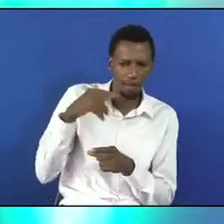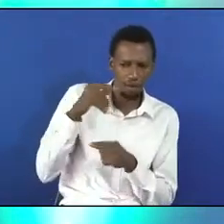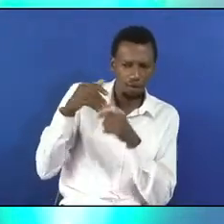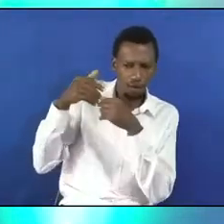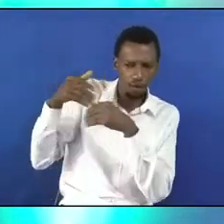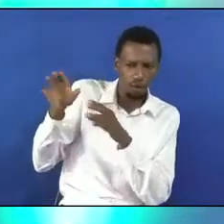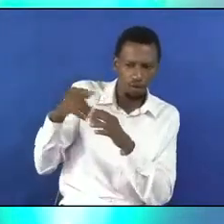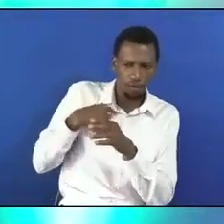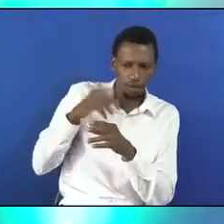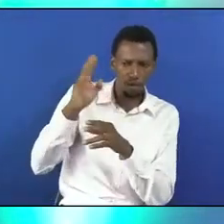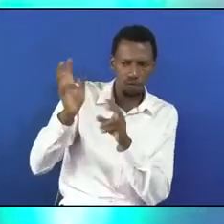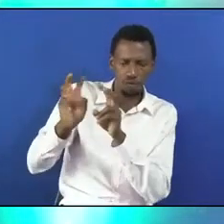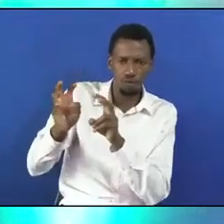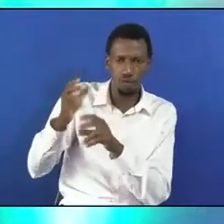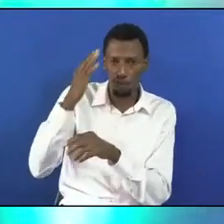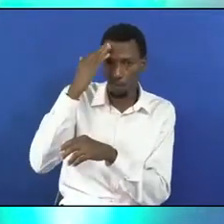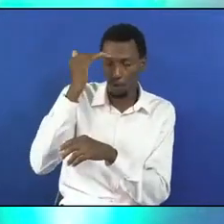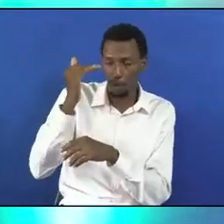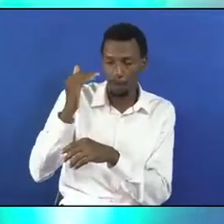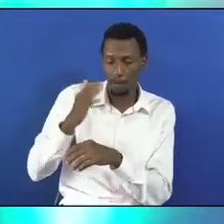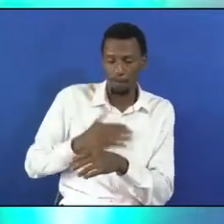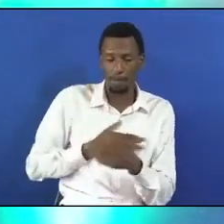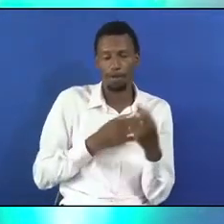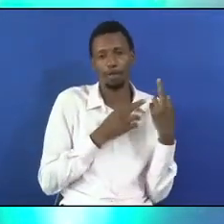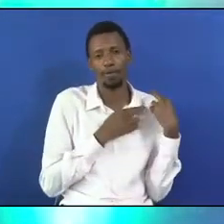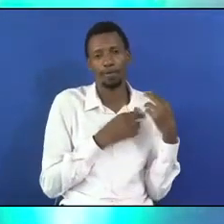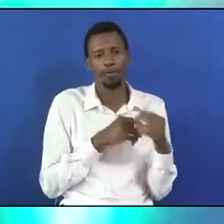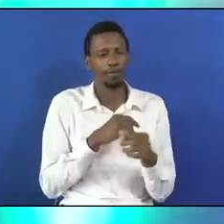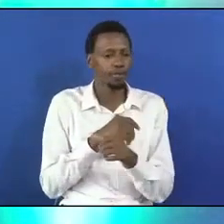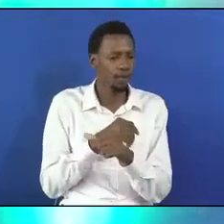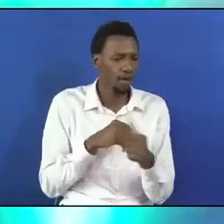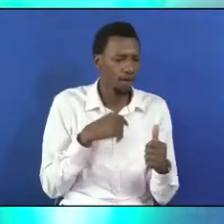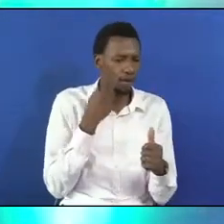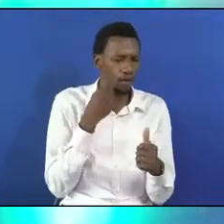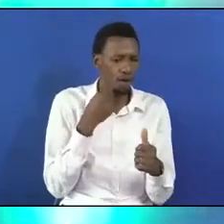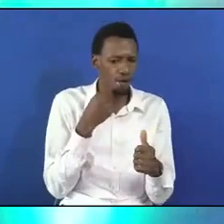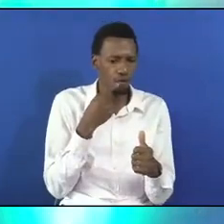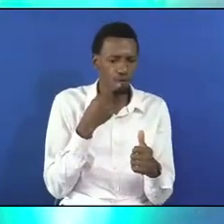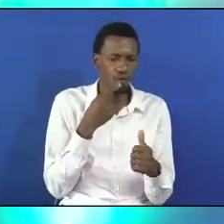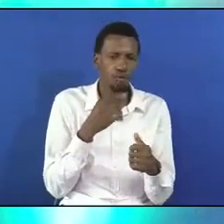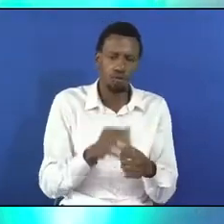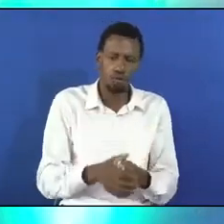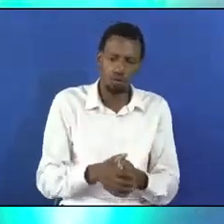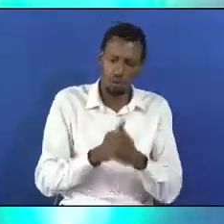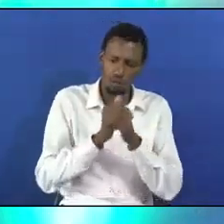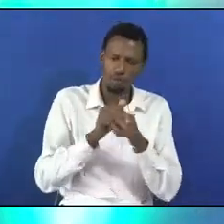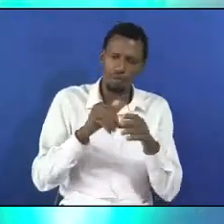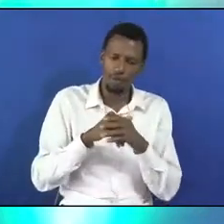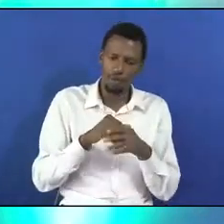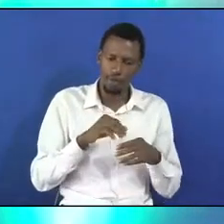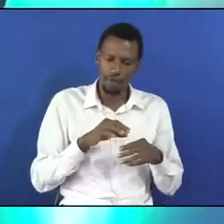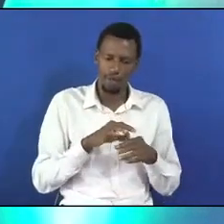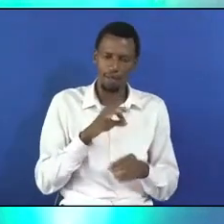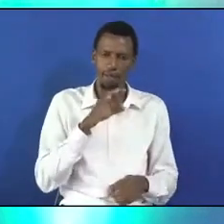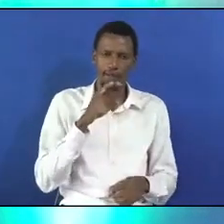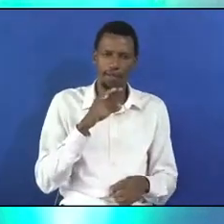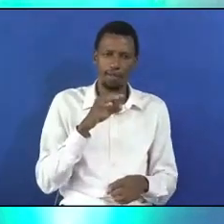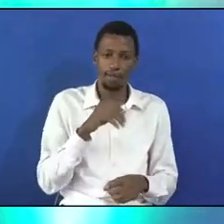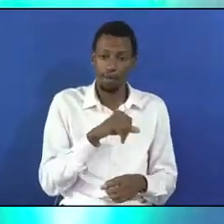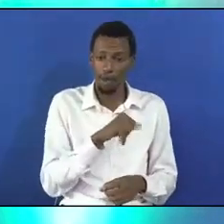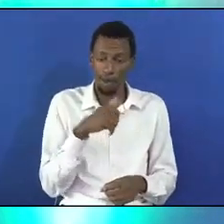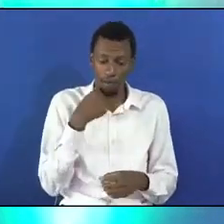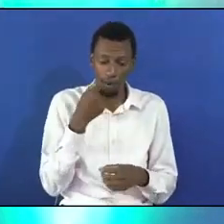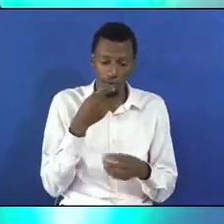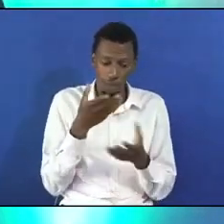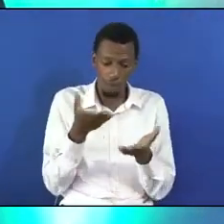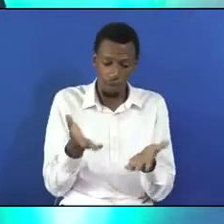and seek that brother because it's my responsibility." There are those who are in spirit, who are worshiping in spirit. There are those who are here, but they are on their